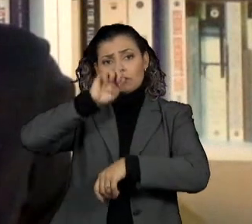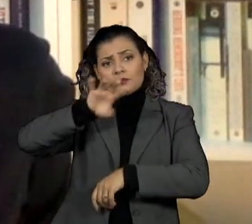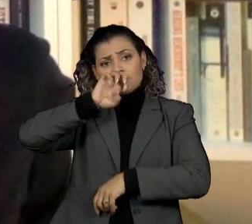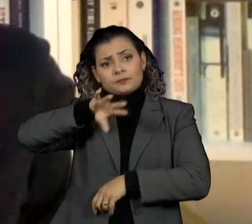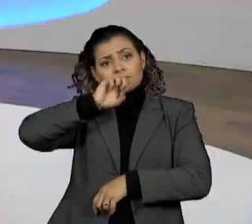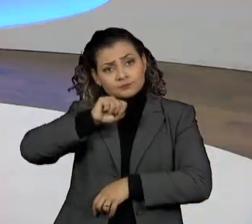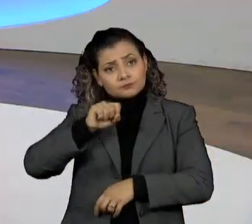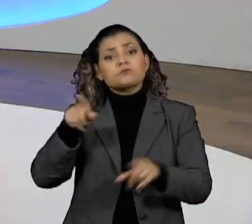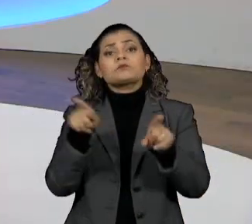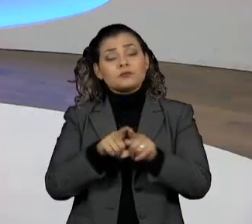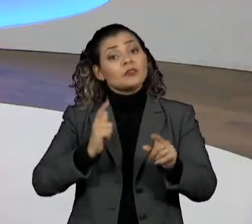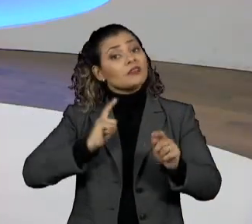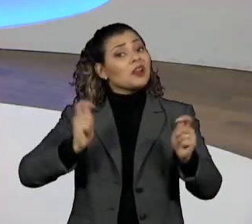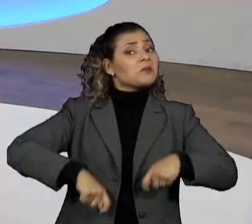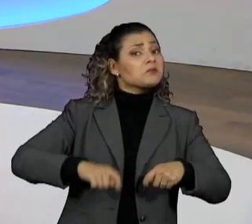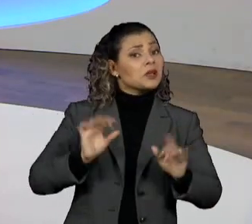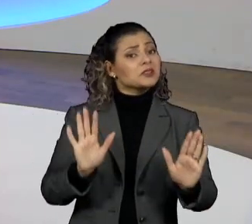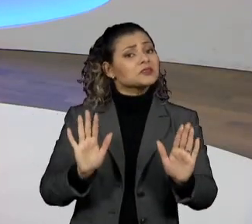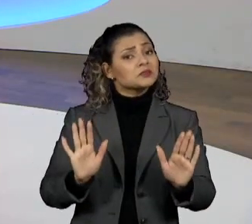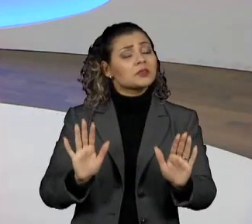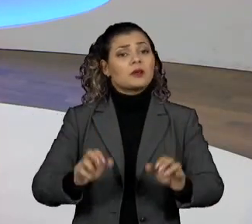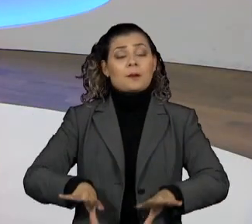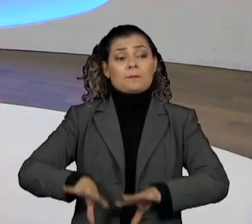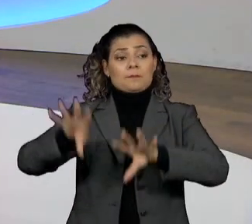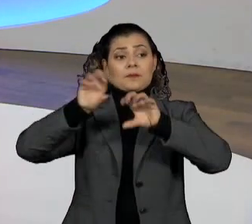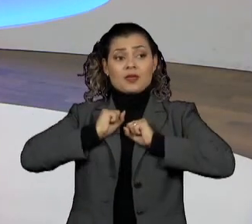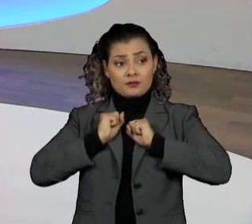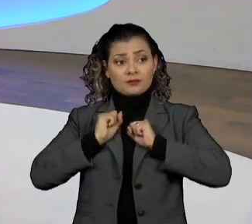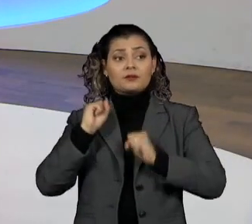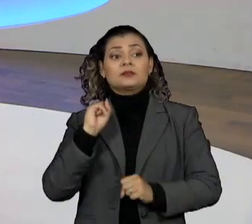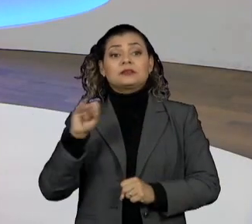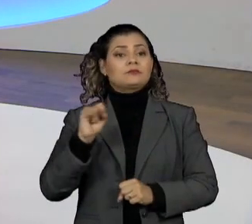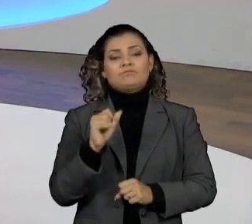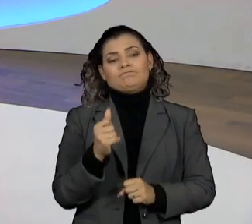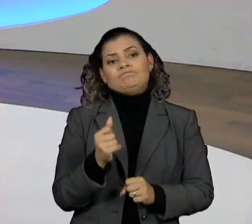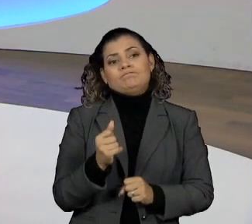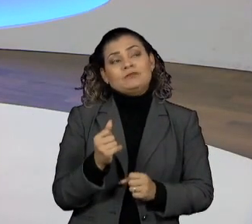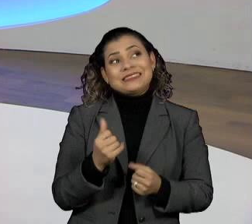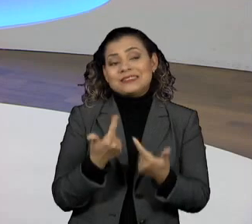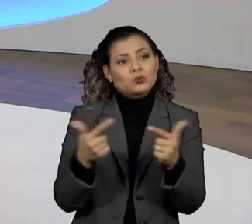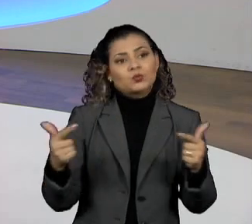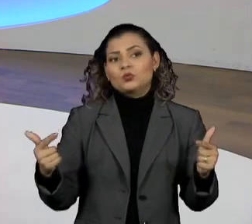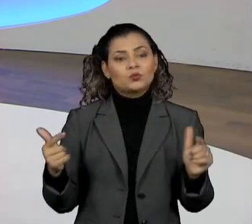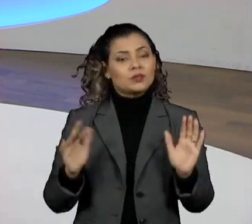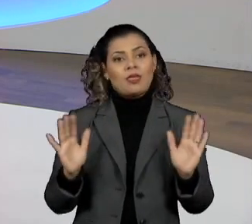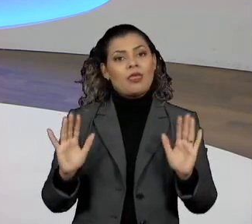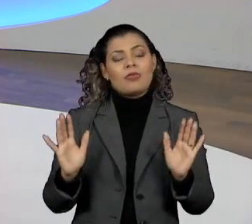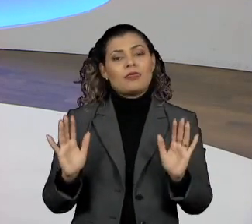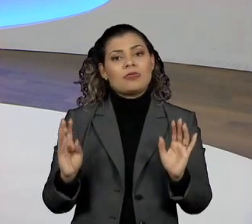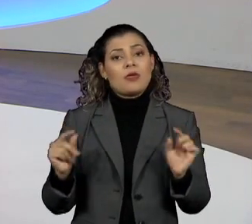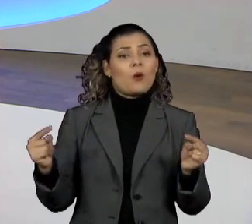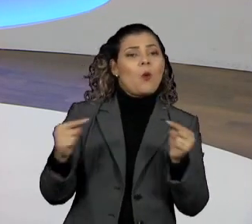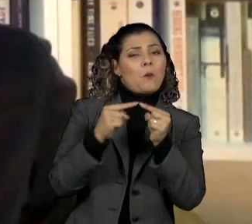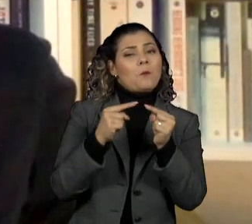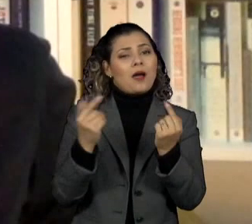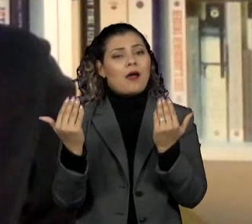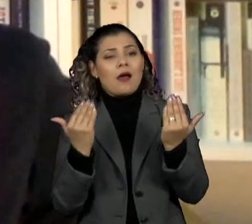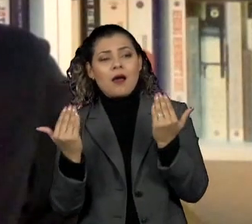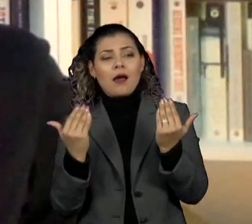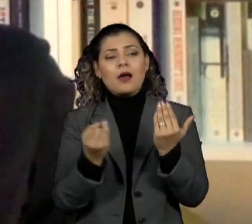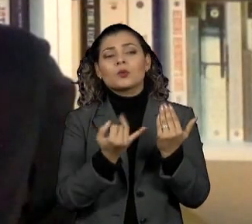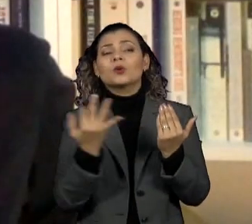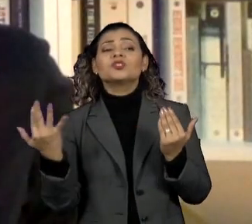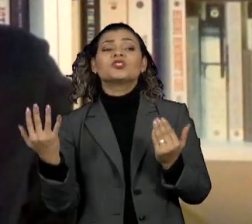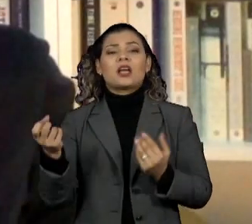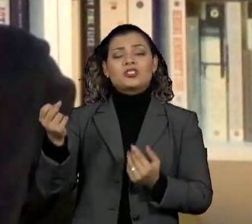thought, we think that it's likely that whether or not you get an infection has something to do with the amount of virus